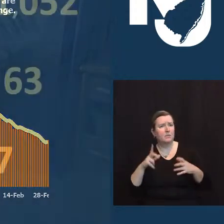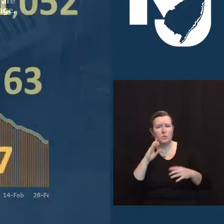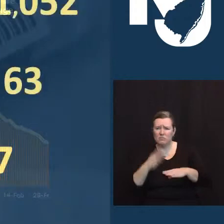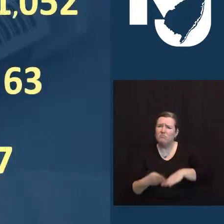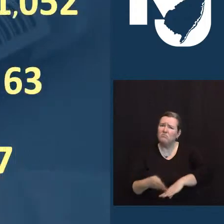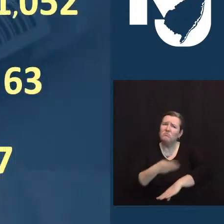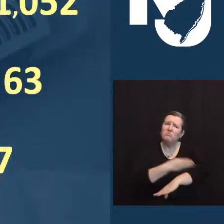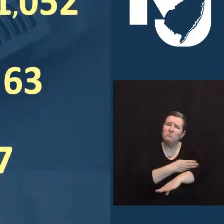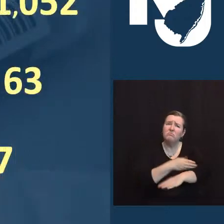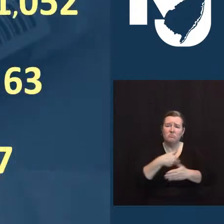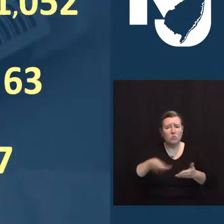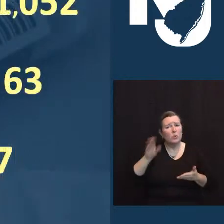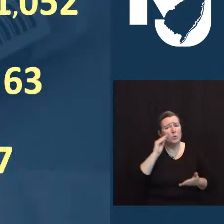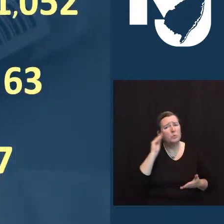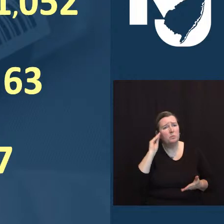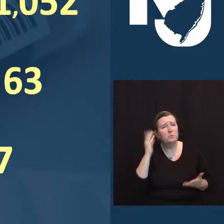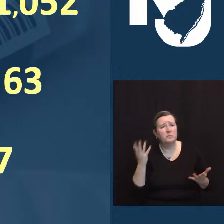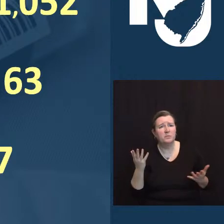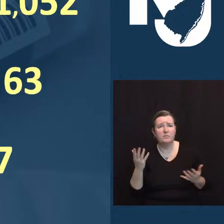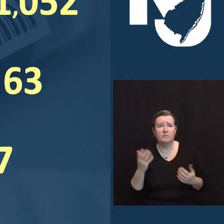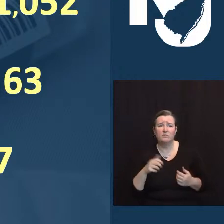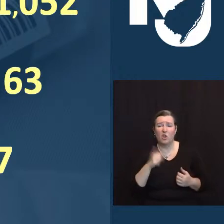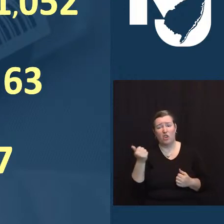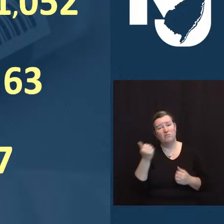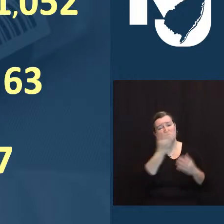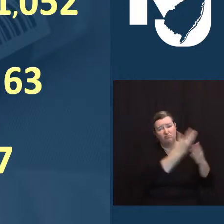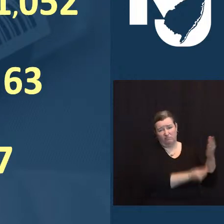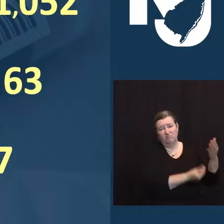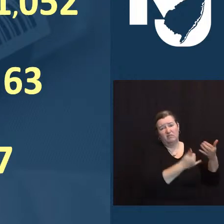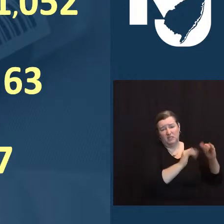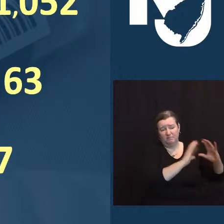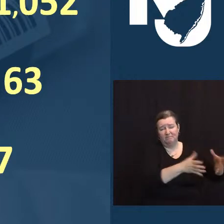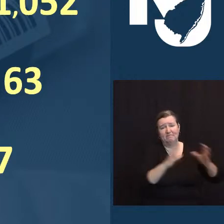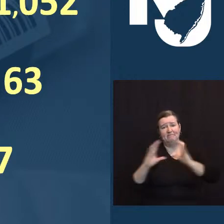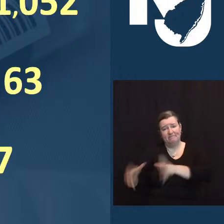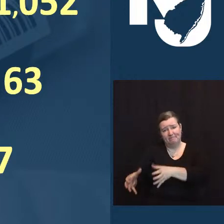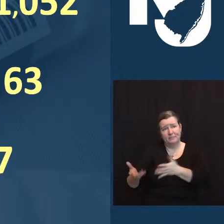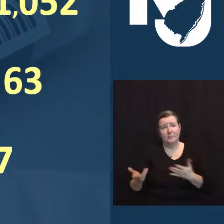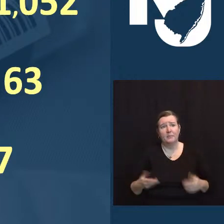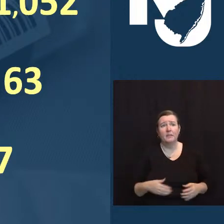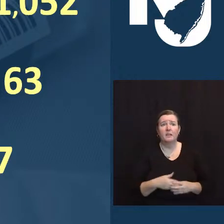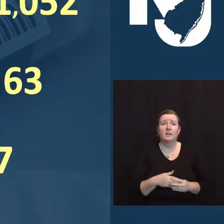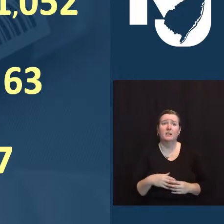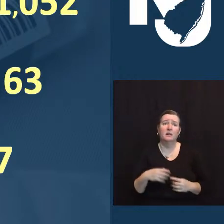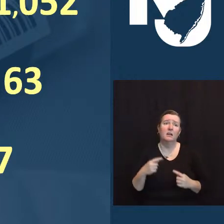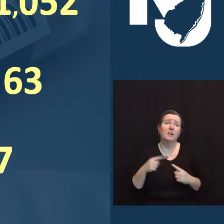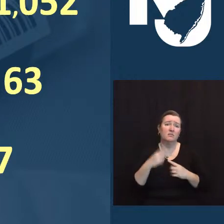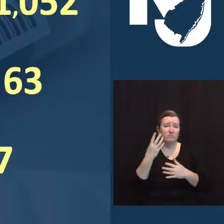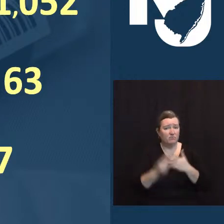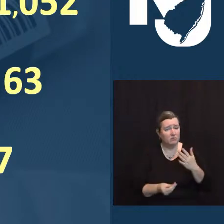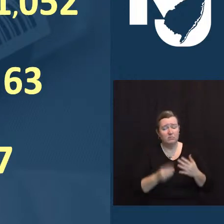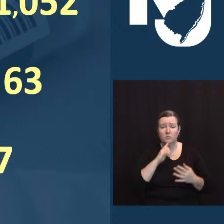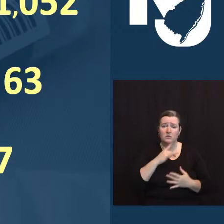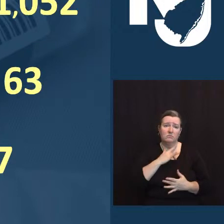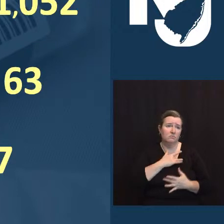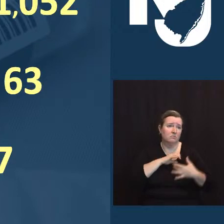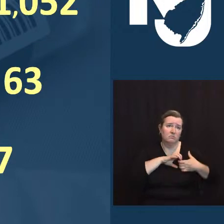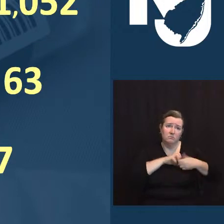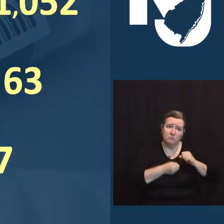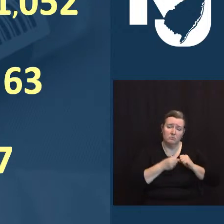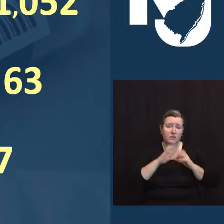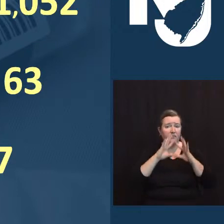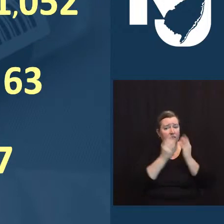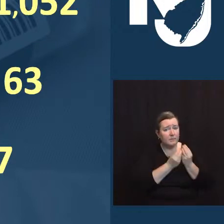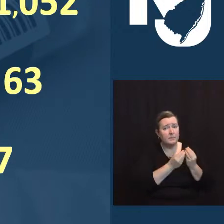not. And their families will be added to the ranks of those who know all too well the ultimate toll of this pandemic. We